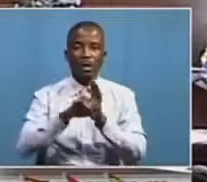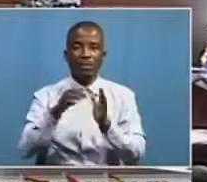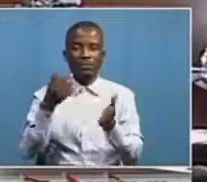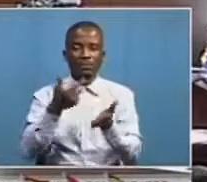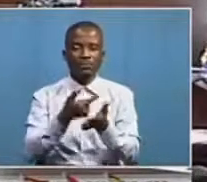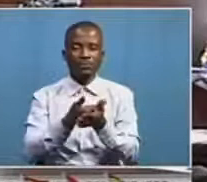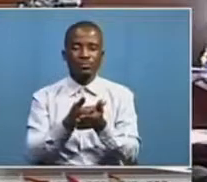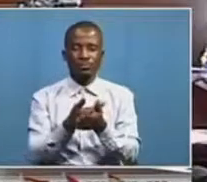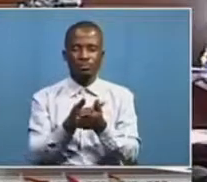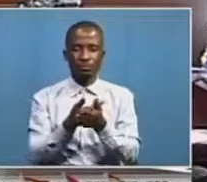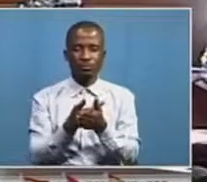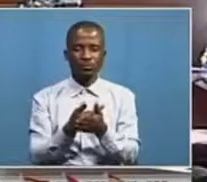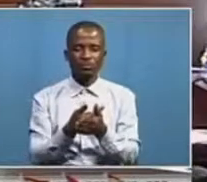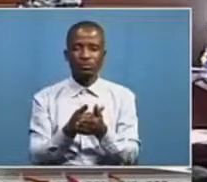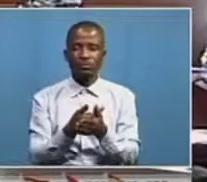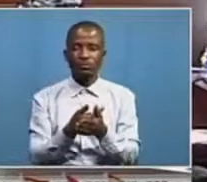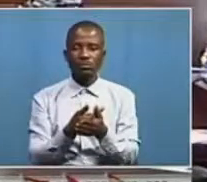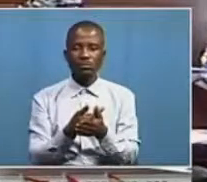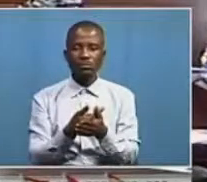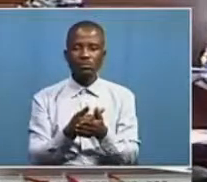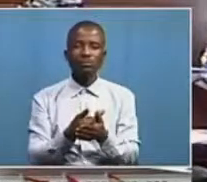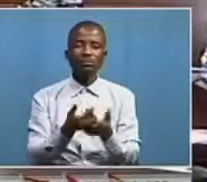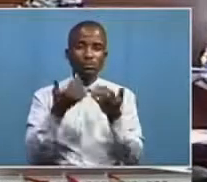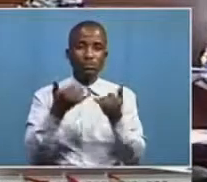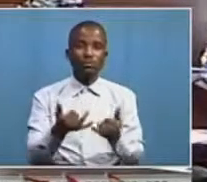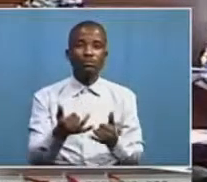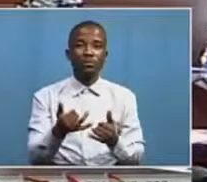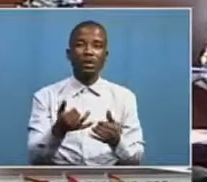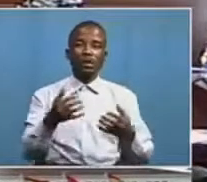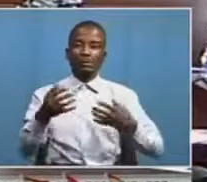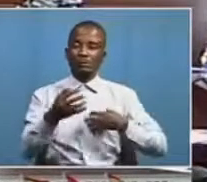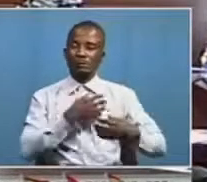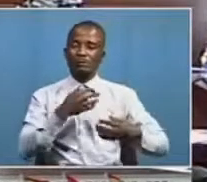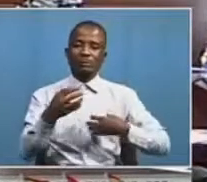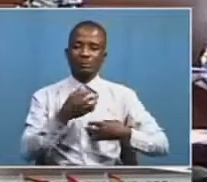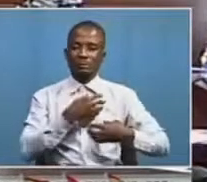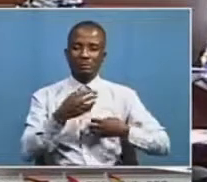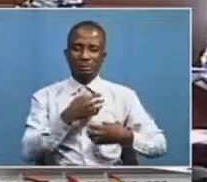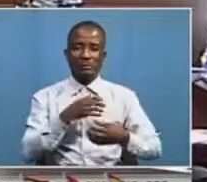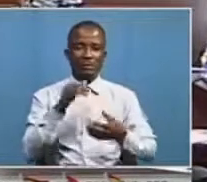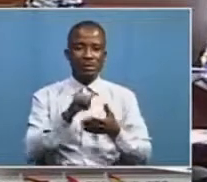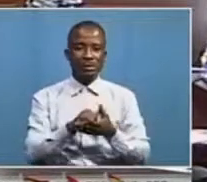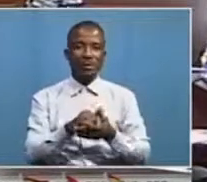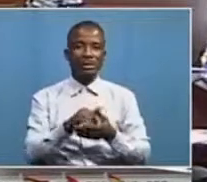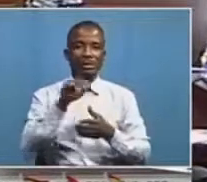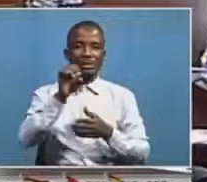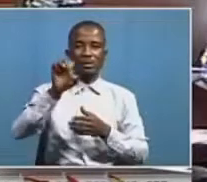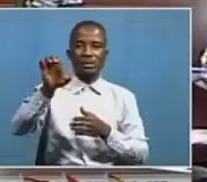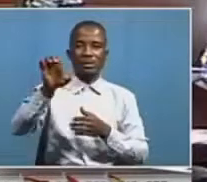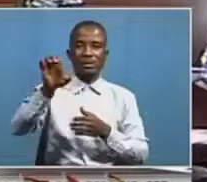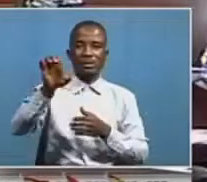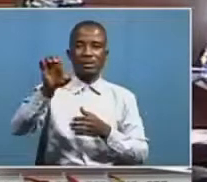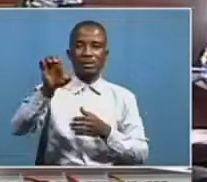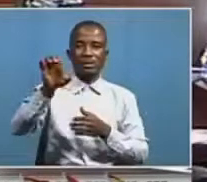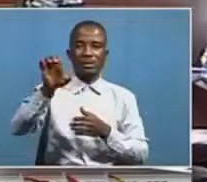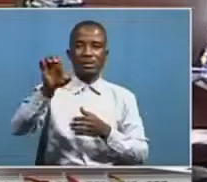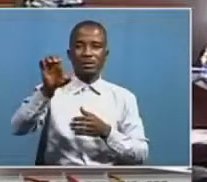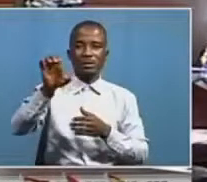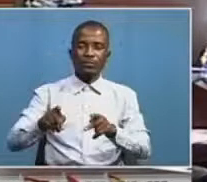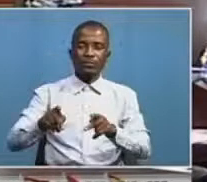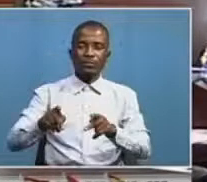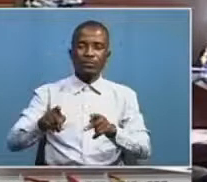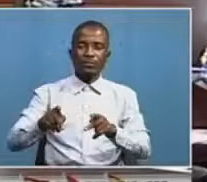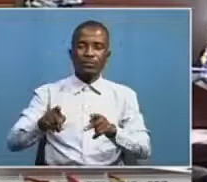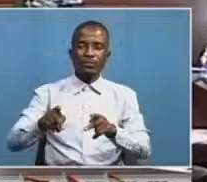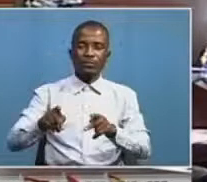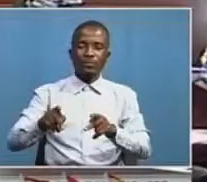the 1992 Constitution. It has also been argued on behalf of the petitioner that the chairperson of first respondent could not have